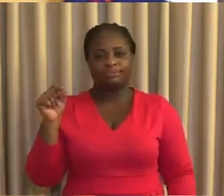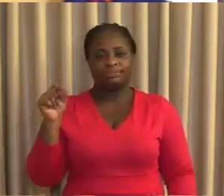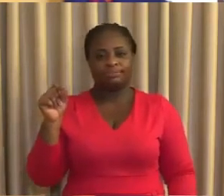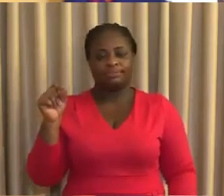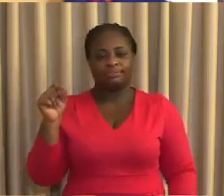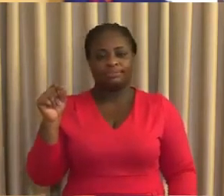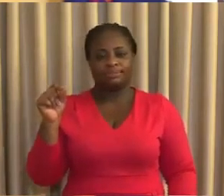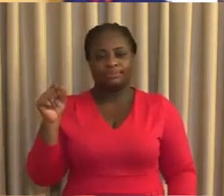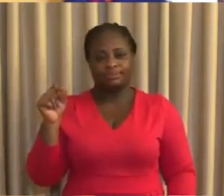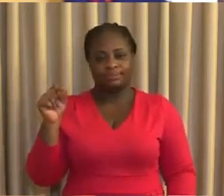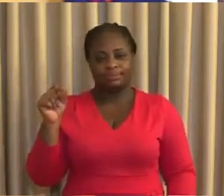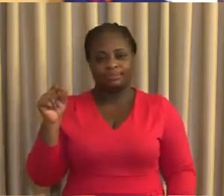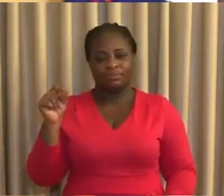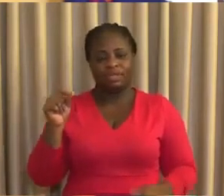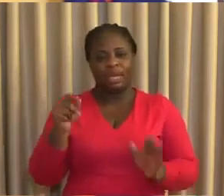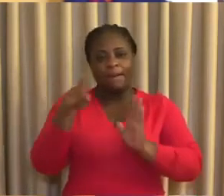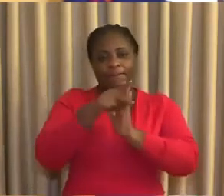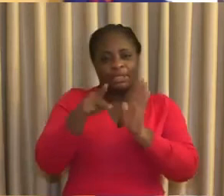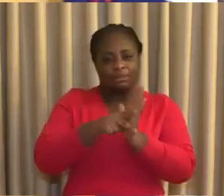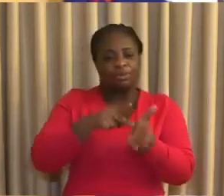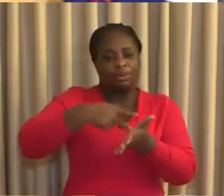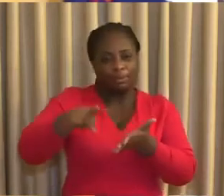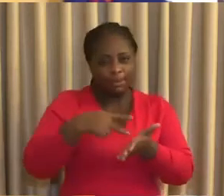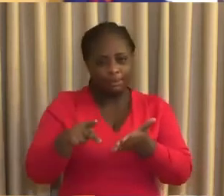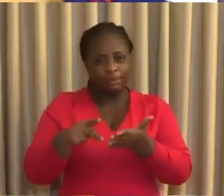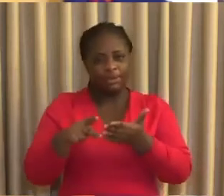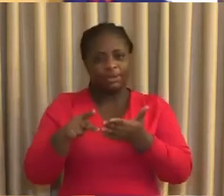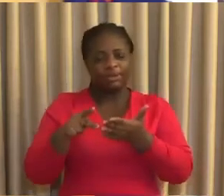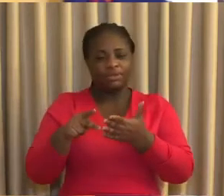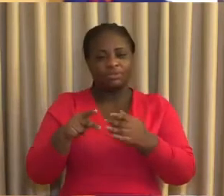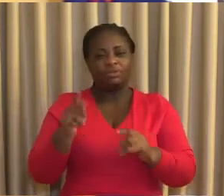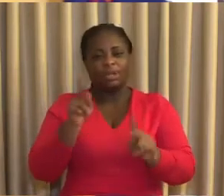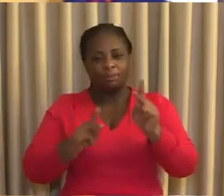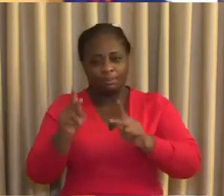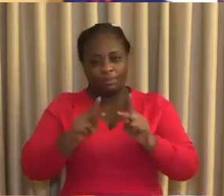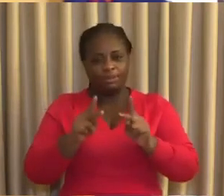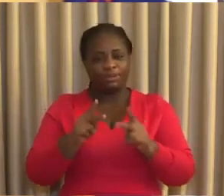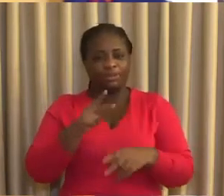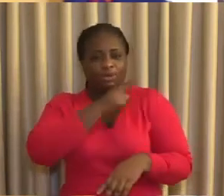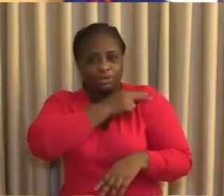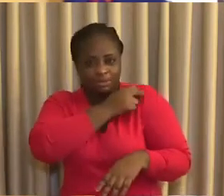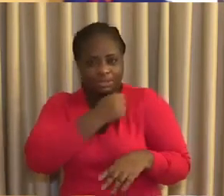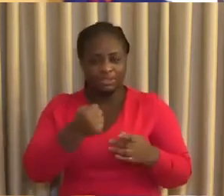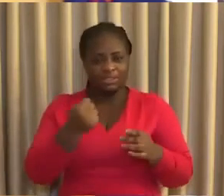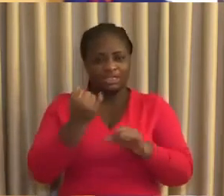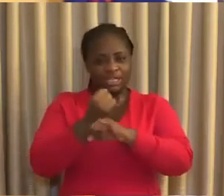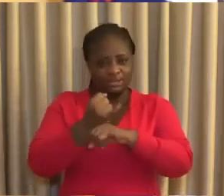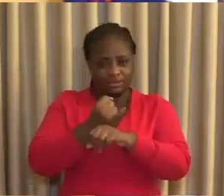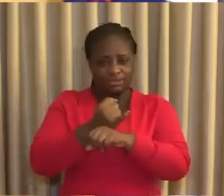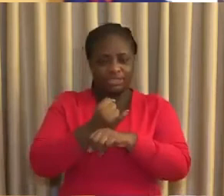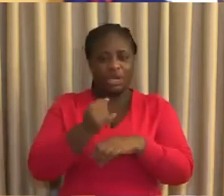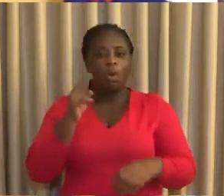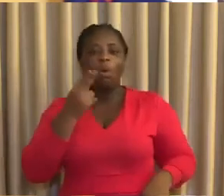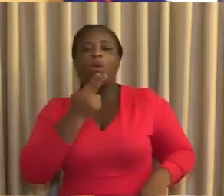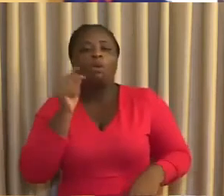principal repayments to entities in the airline and hospitality industries, i.e. hotels, restaurants,